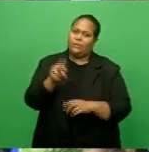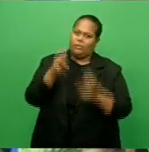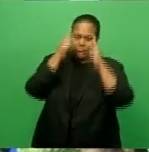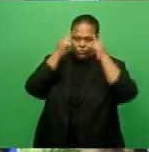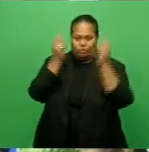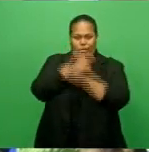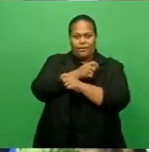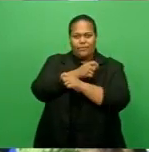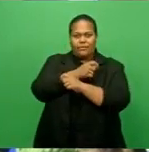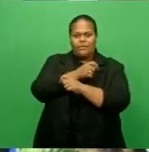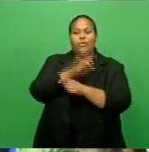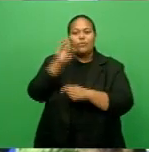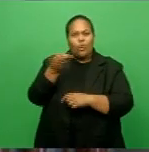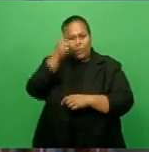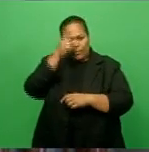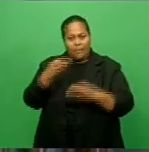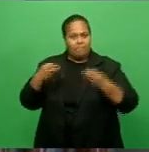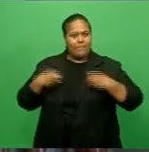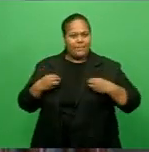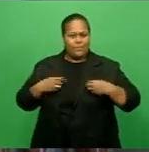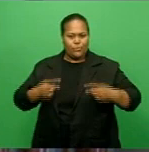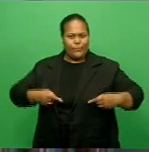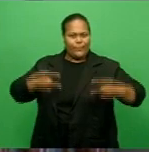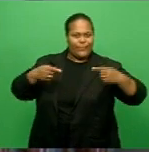in the business arena.